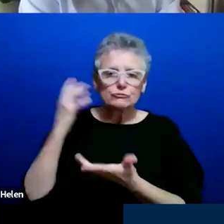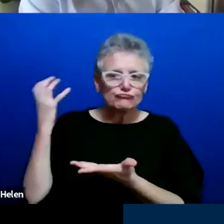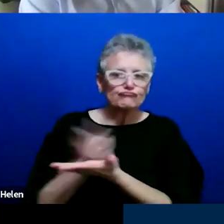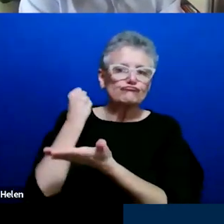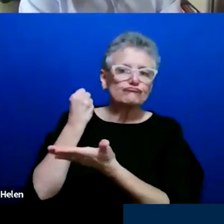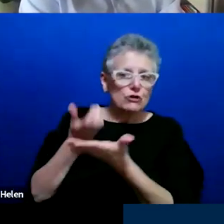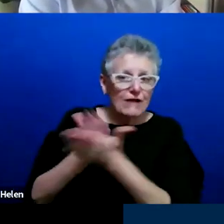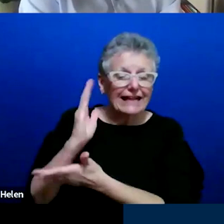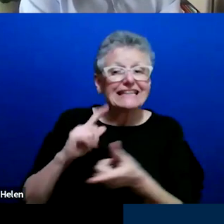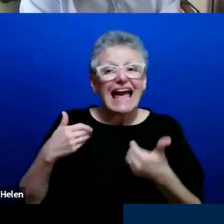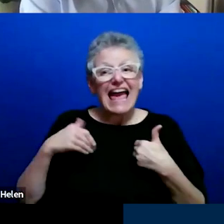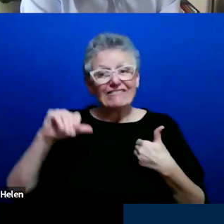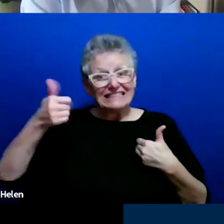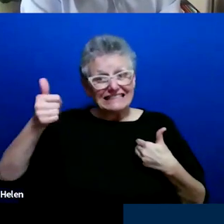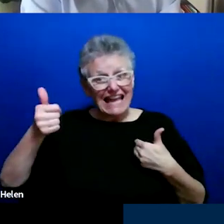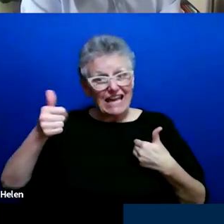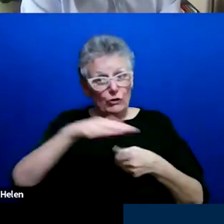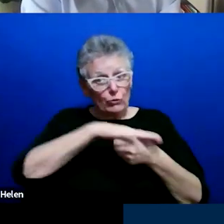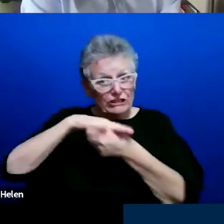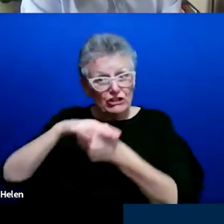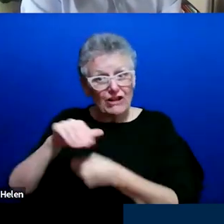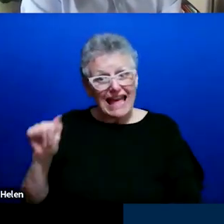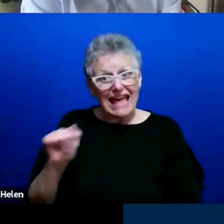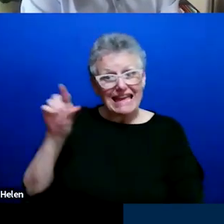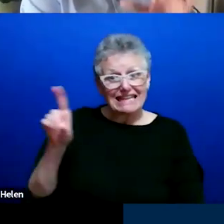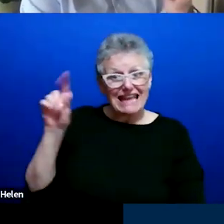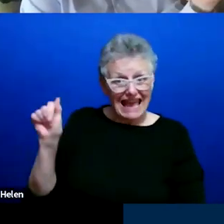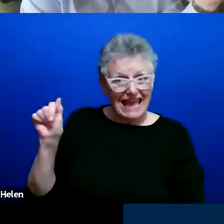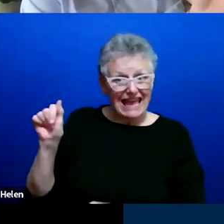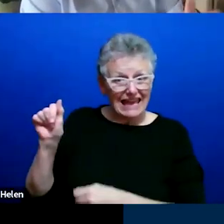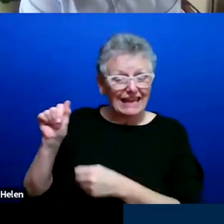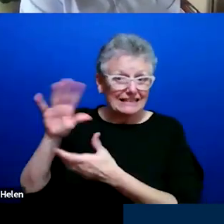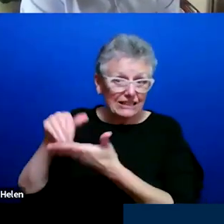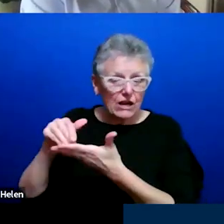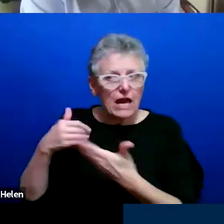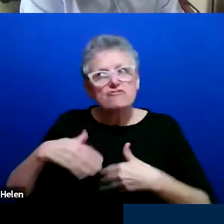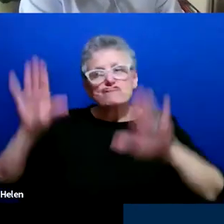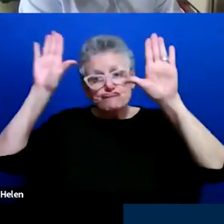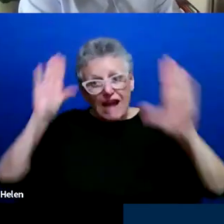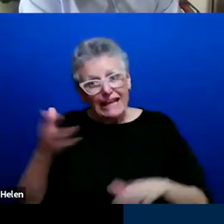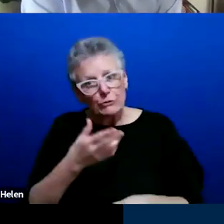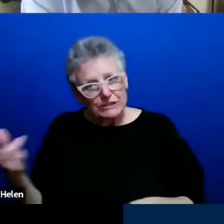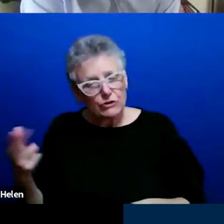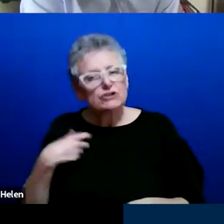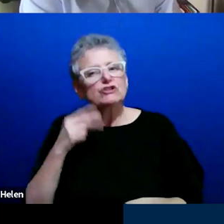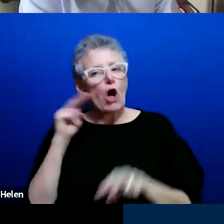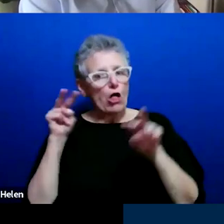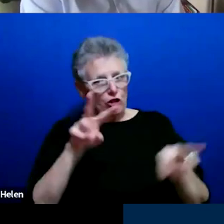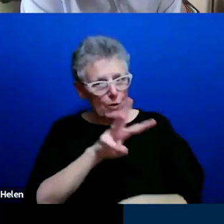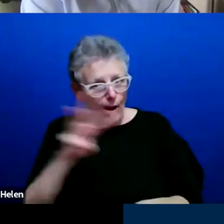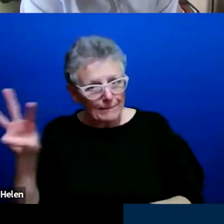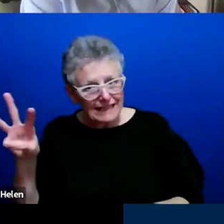are 10 regional ADA centers. They have absolutely great resources. So reach out, look at their website, Hearing